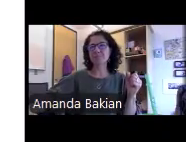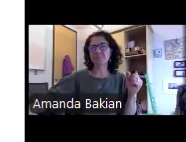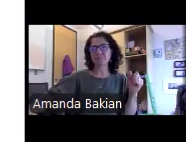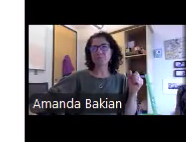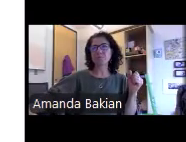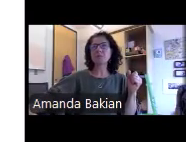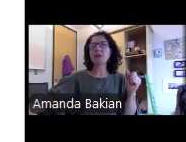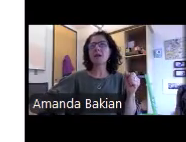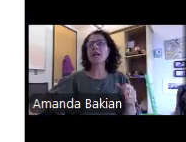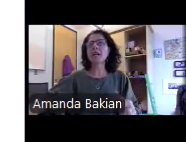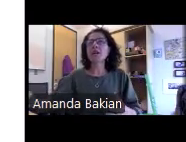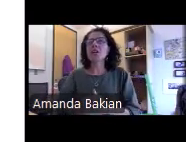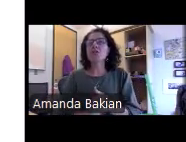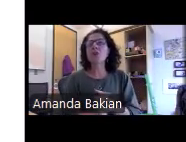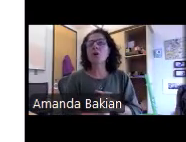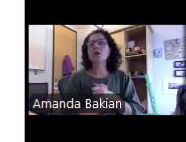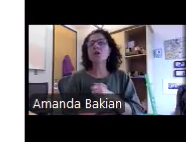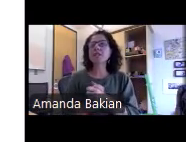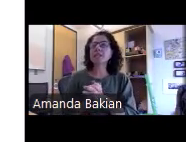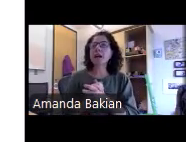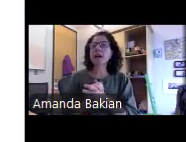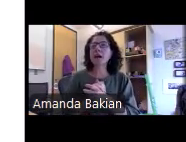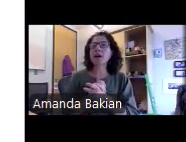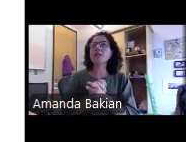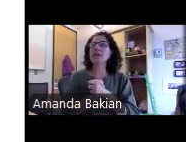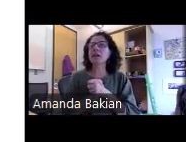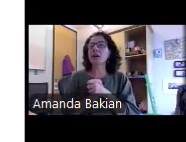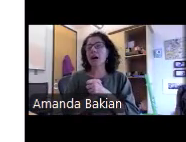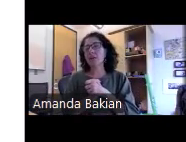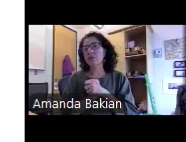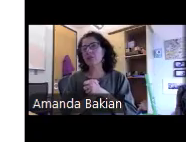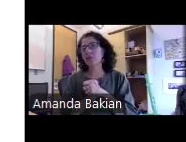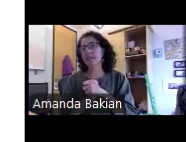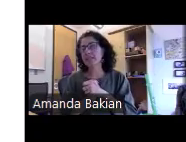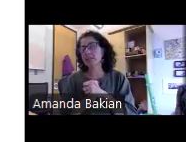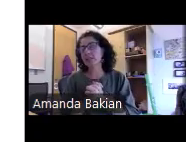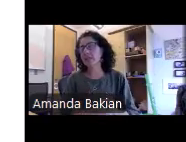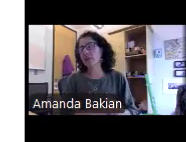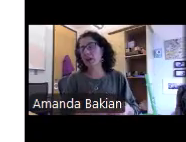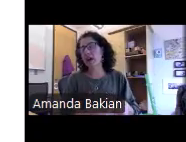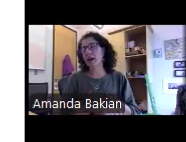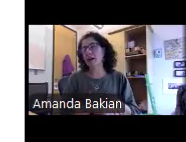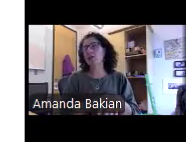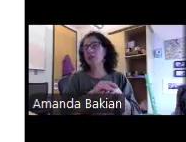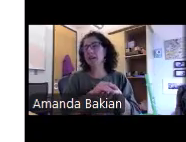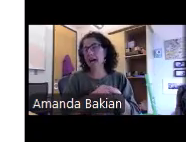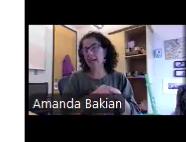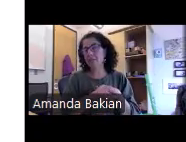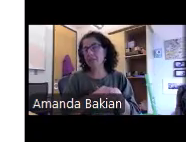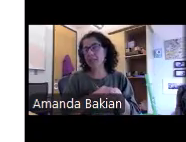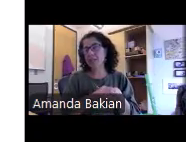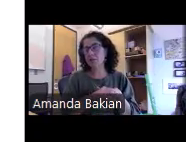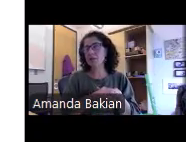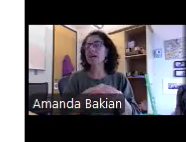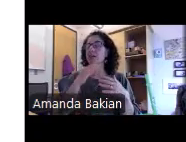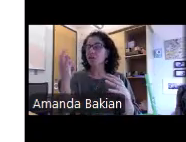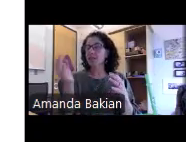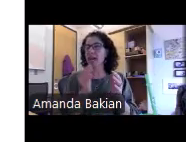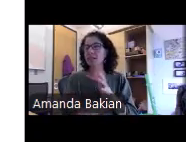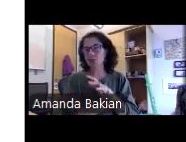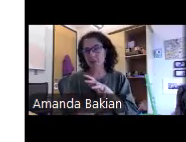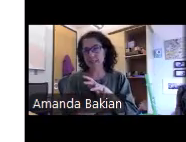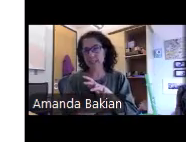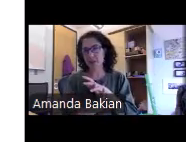States. Okay, so currently the surveillance area for Utah ADDM in Utah